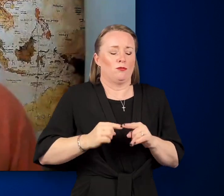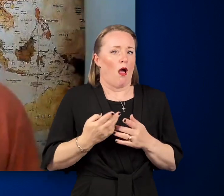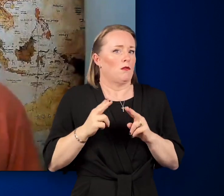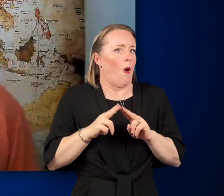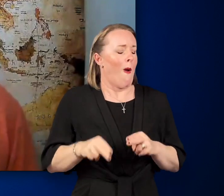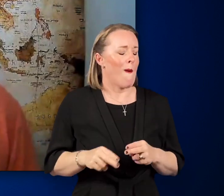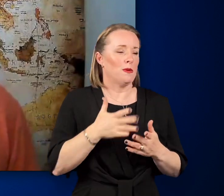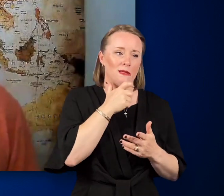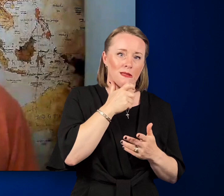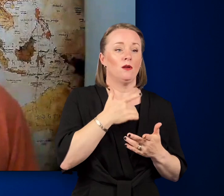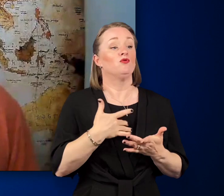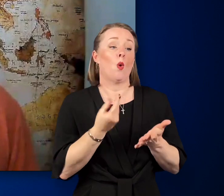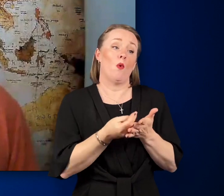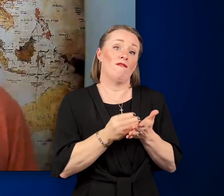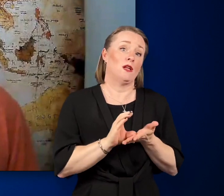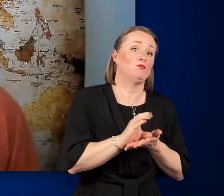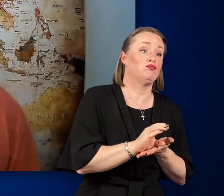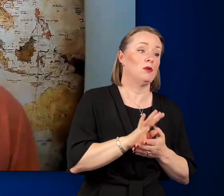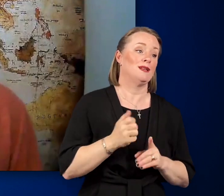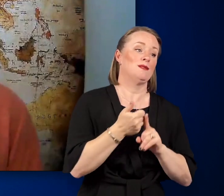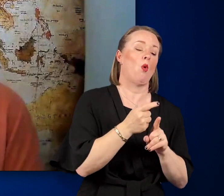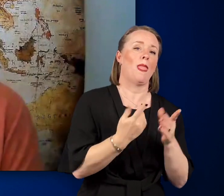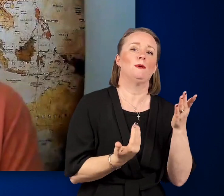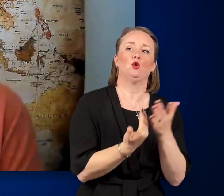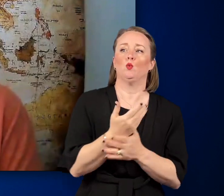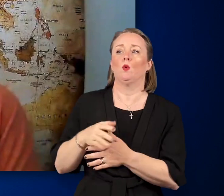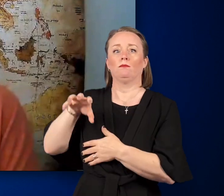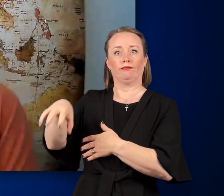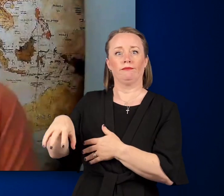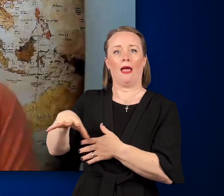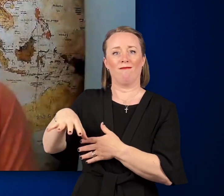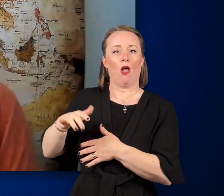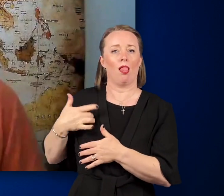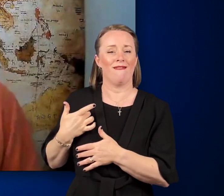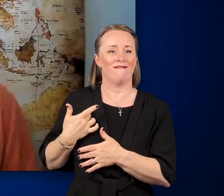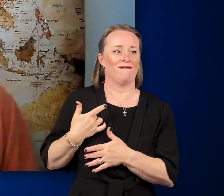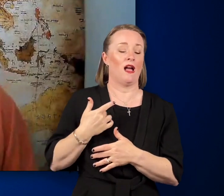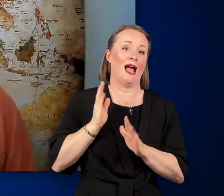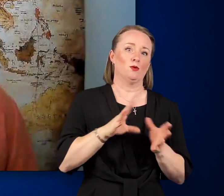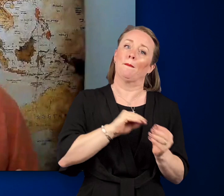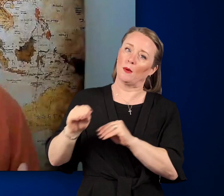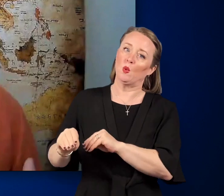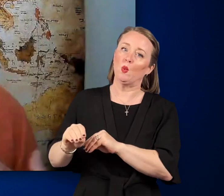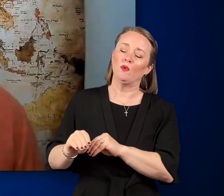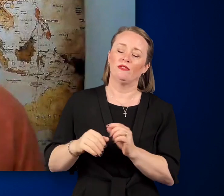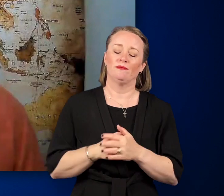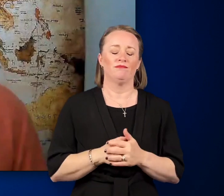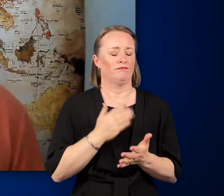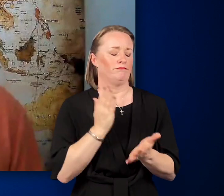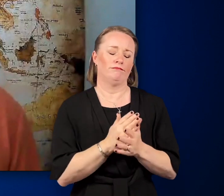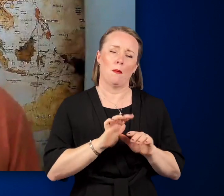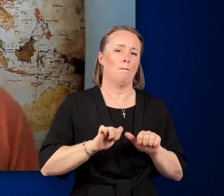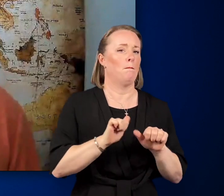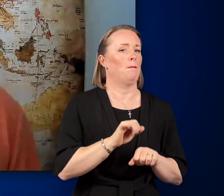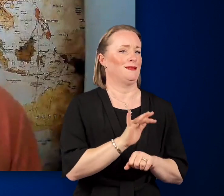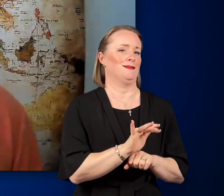vicinities. And so with these funds, we've been able to help relocate some of the students for this period of time, which has been an enormous